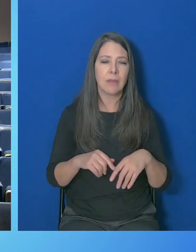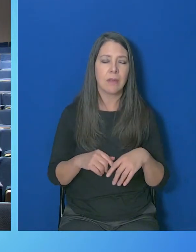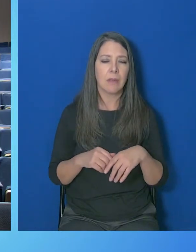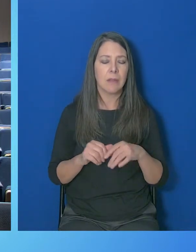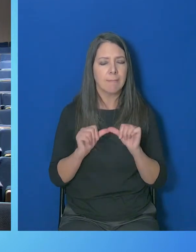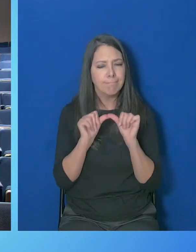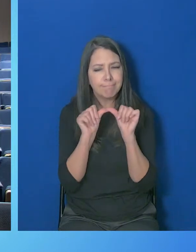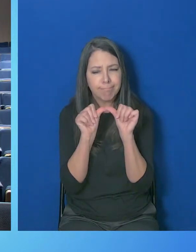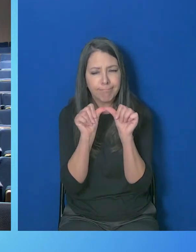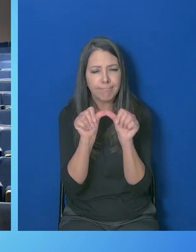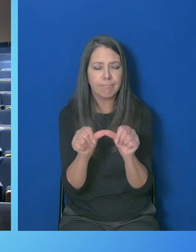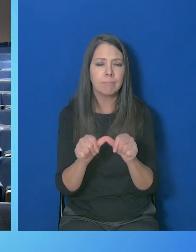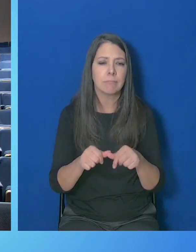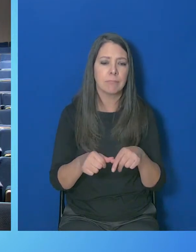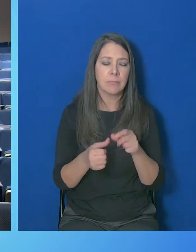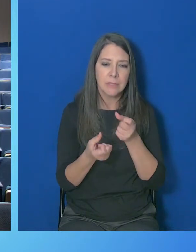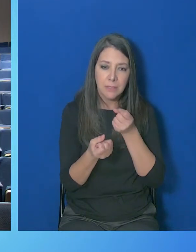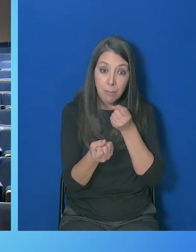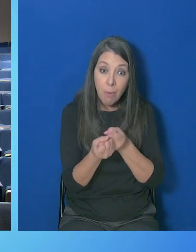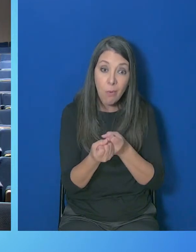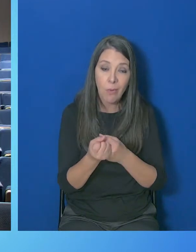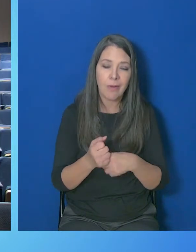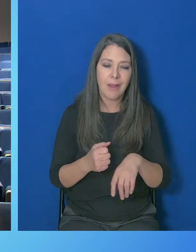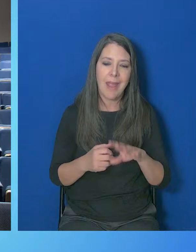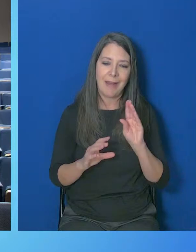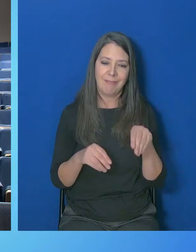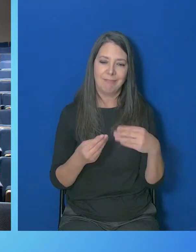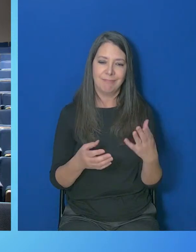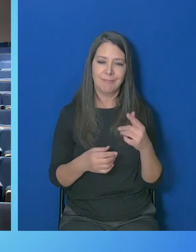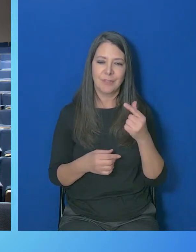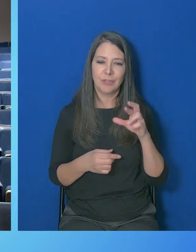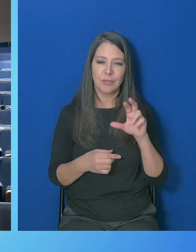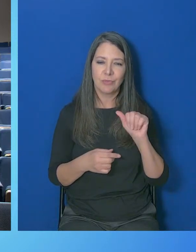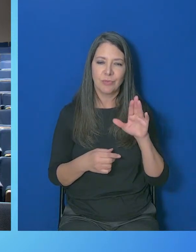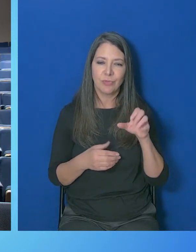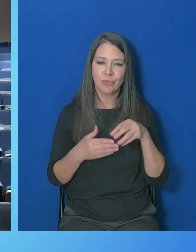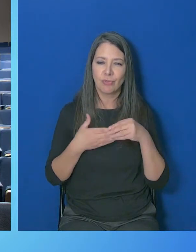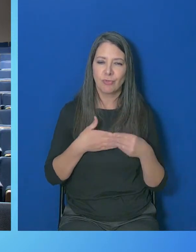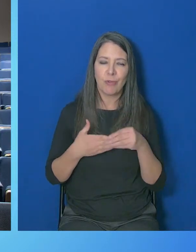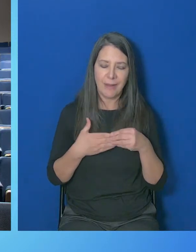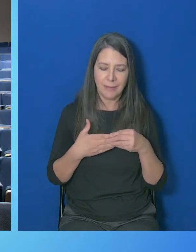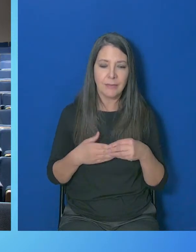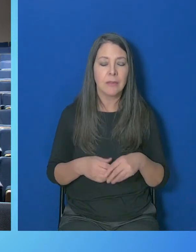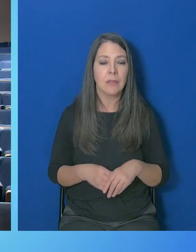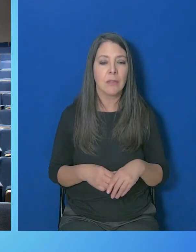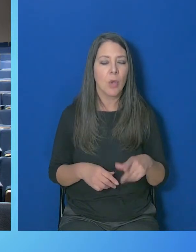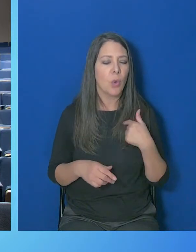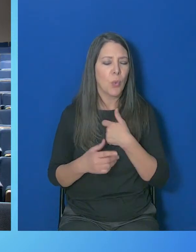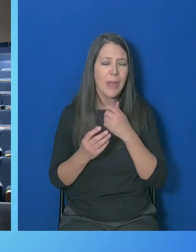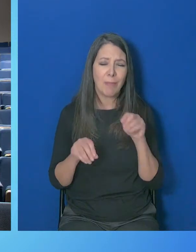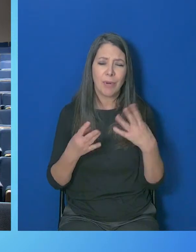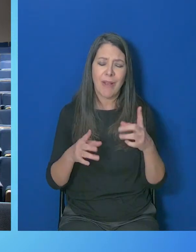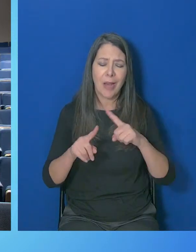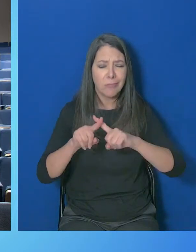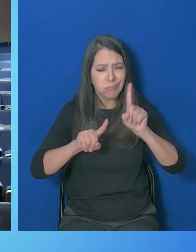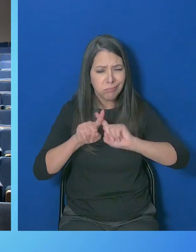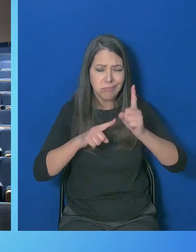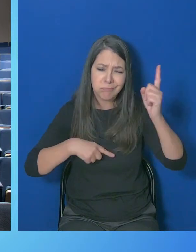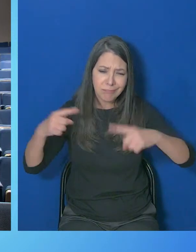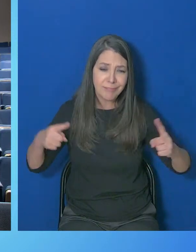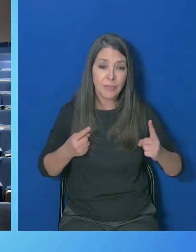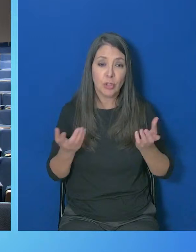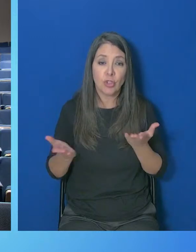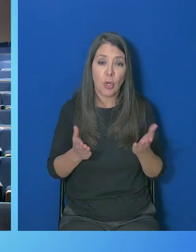perseverance, support, and grace. We provide an array of services to approximately 700